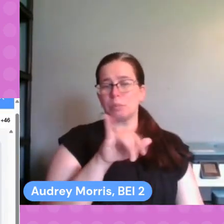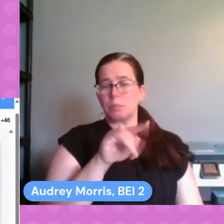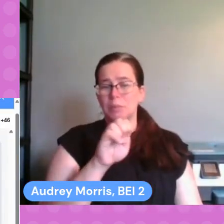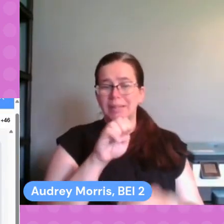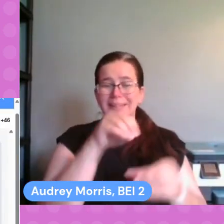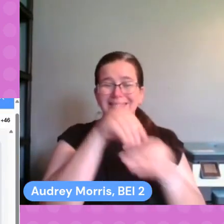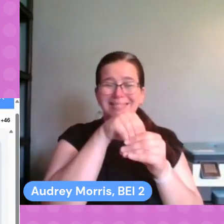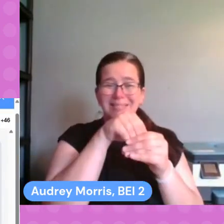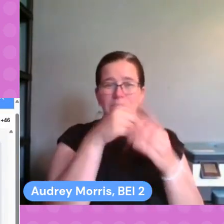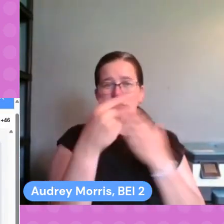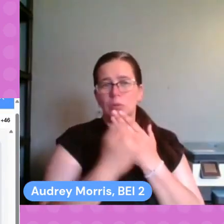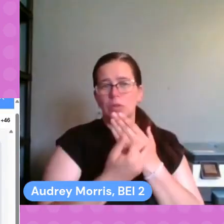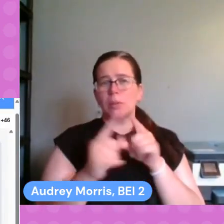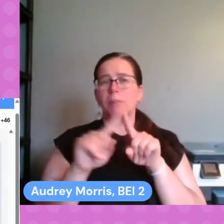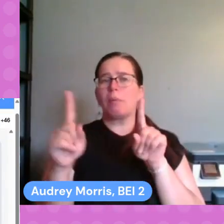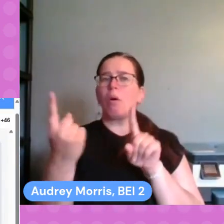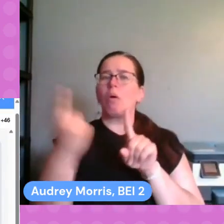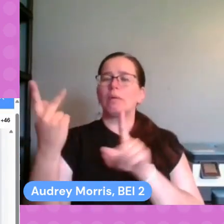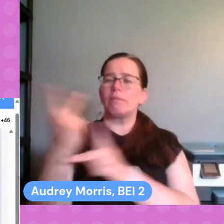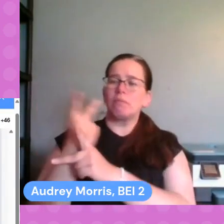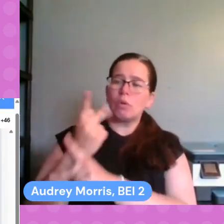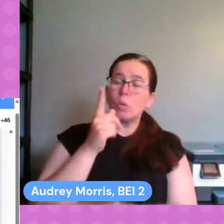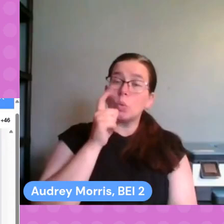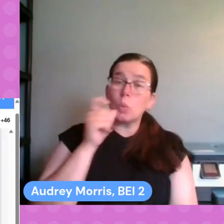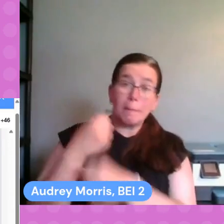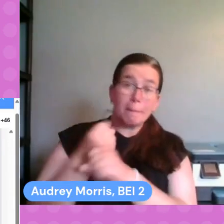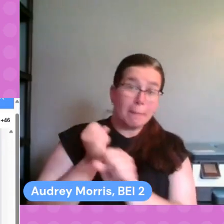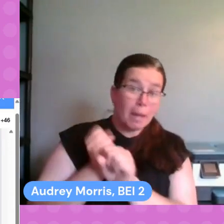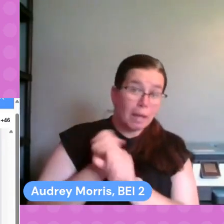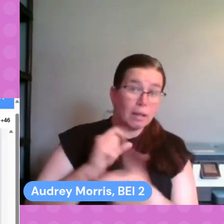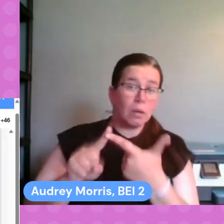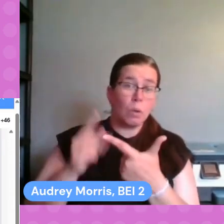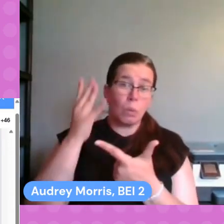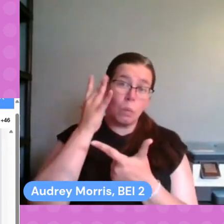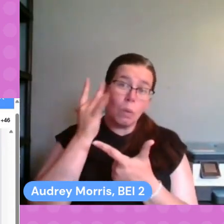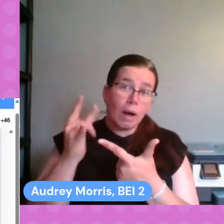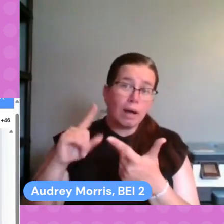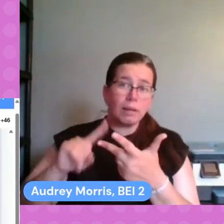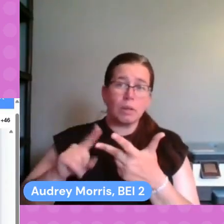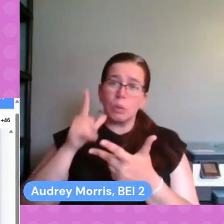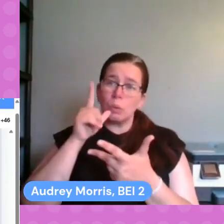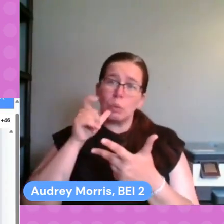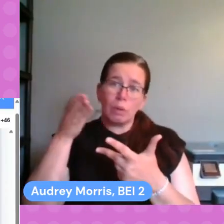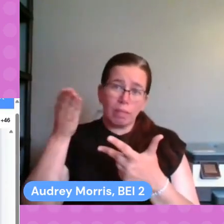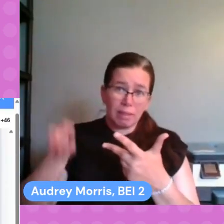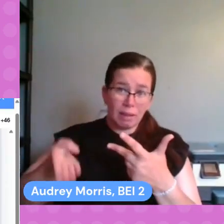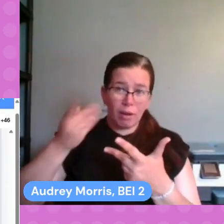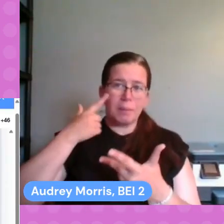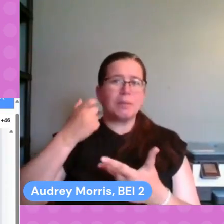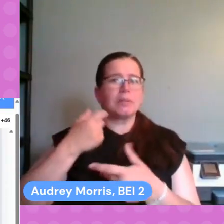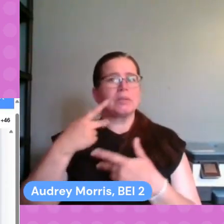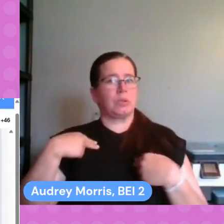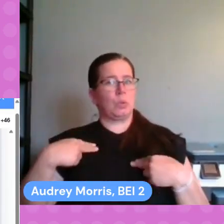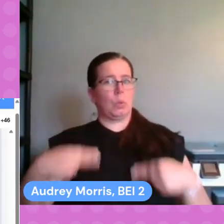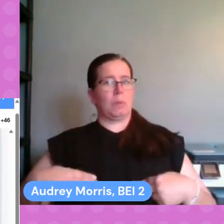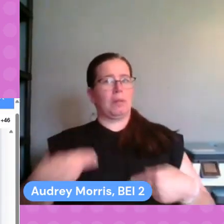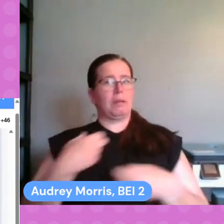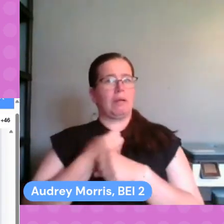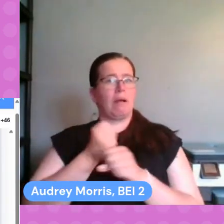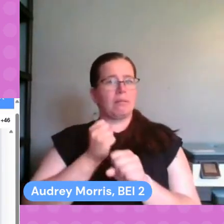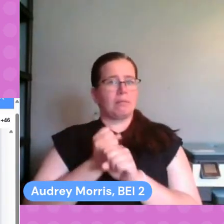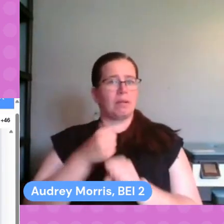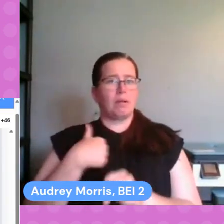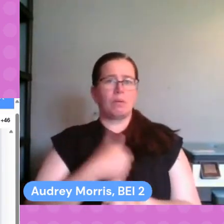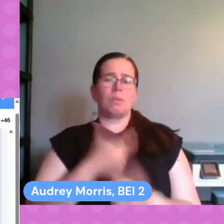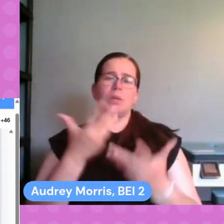but always surfacing who made it and why and who they are, because this is human content that we want to surface